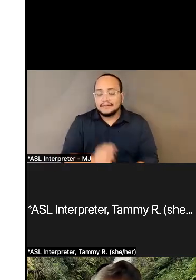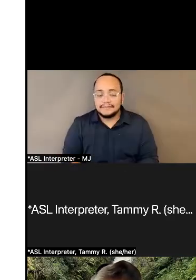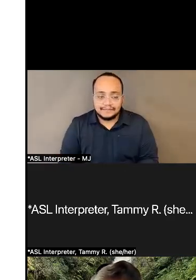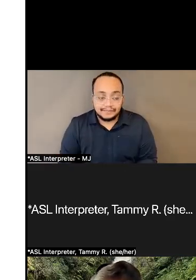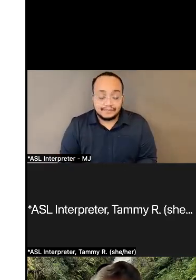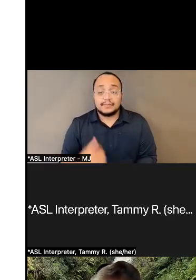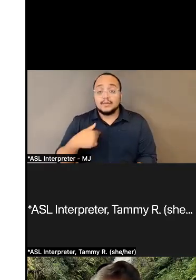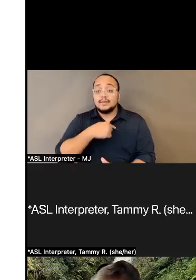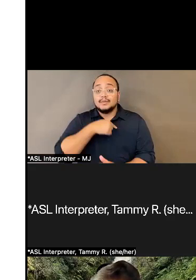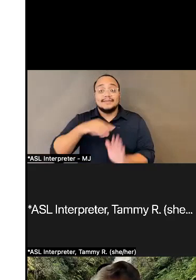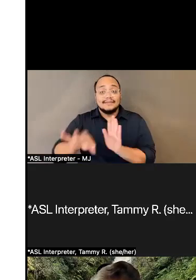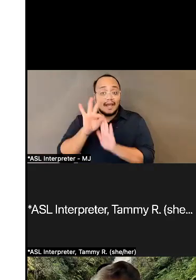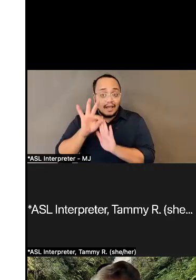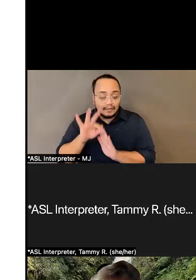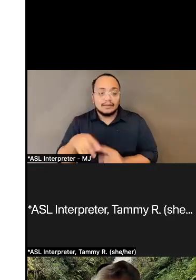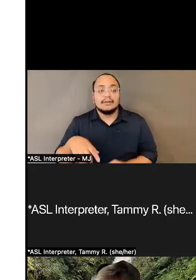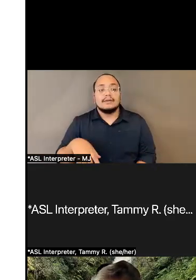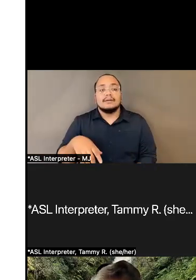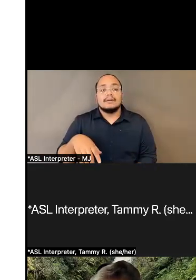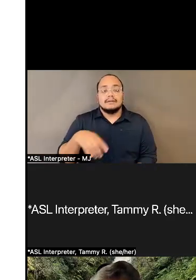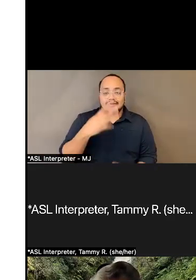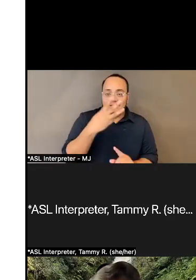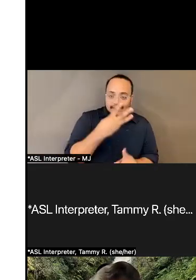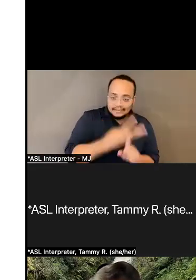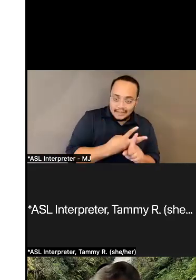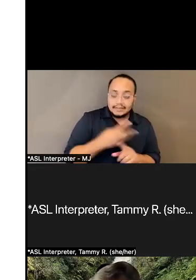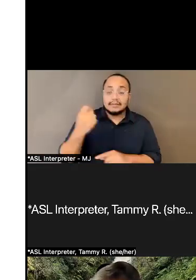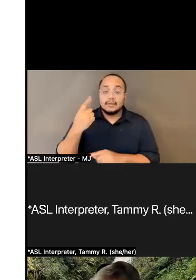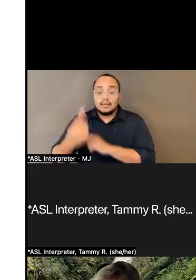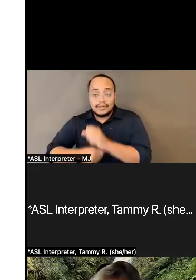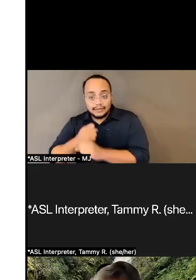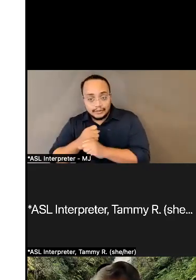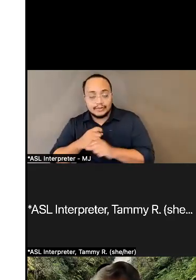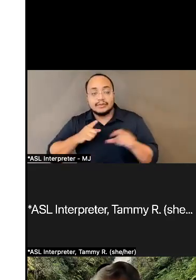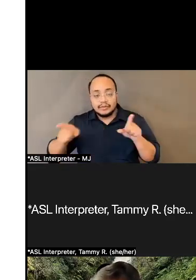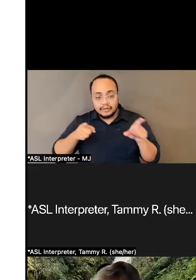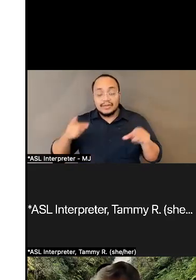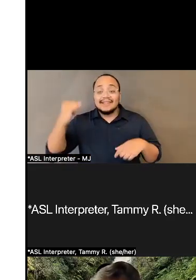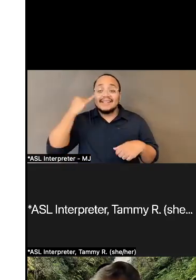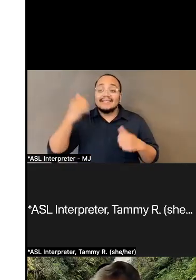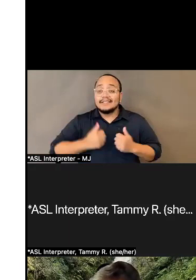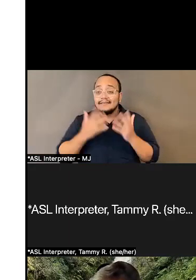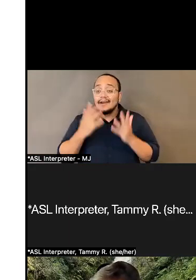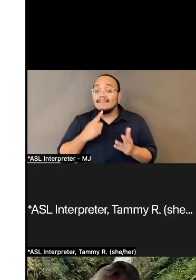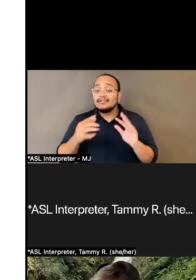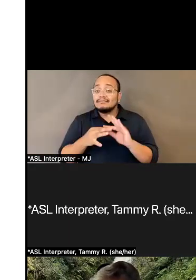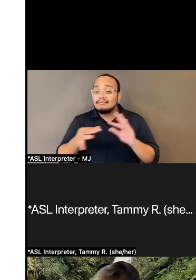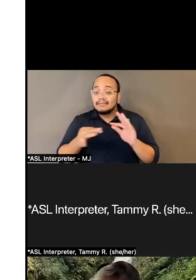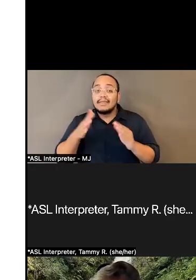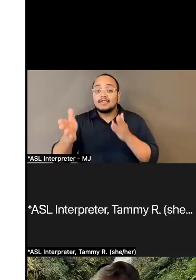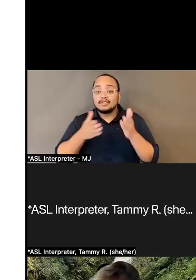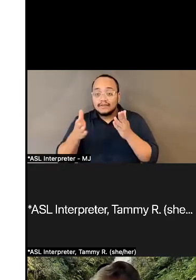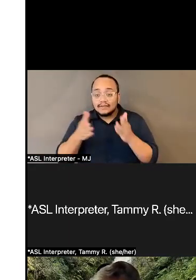we found is that at both 6 and 12 months, if survivors said the services were